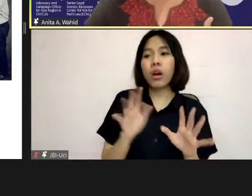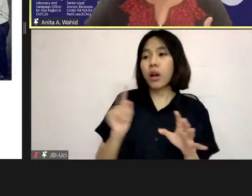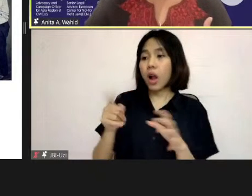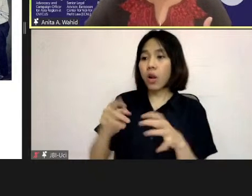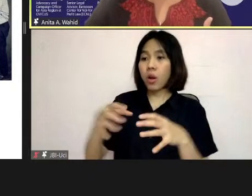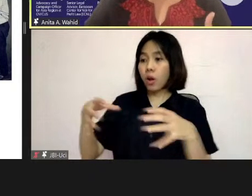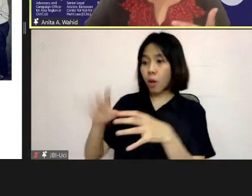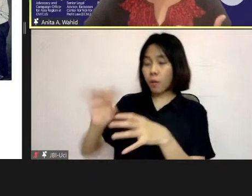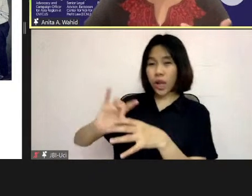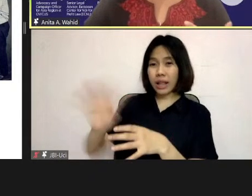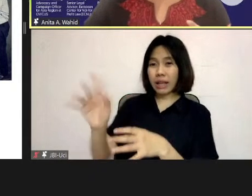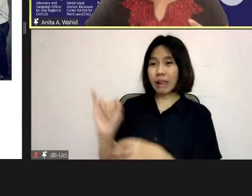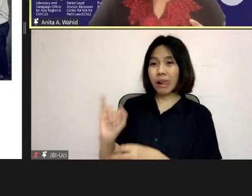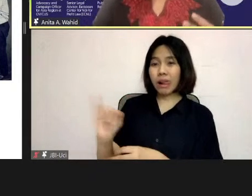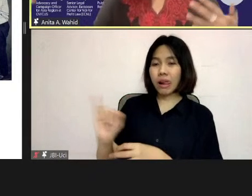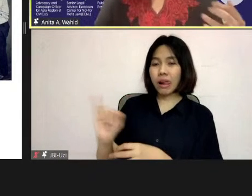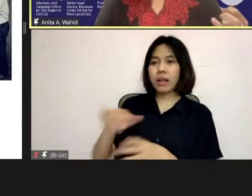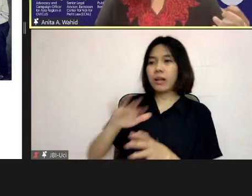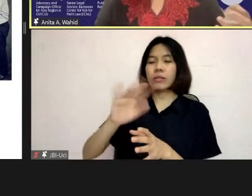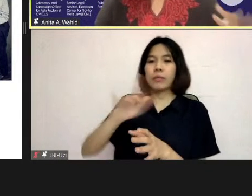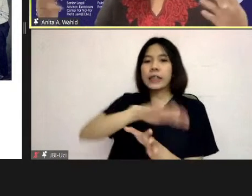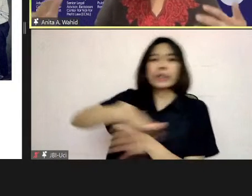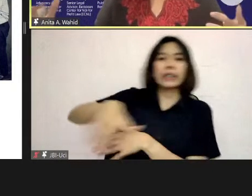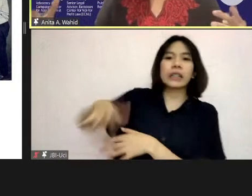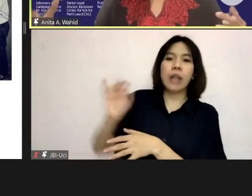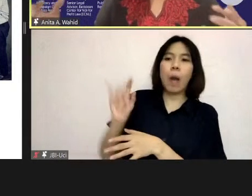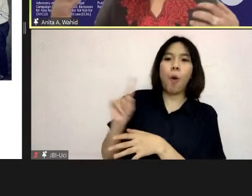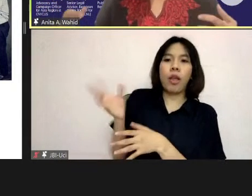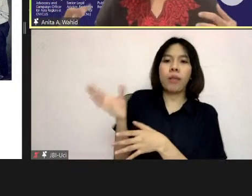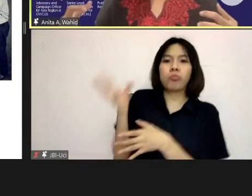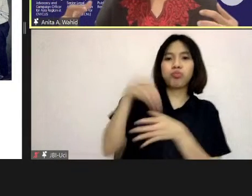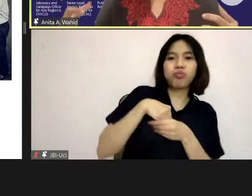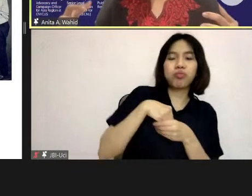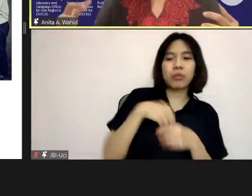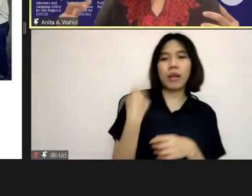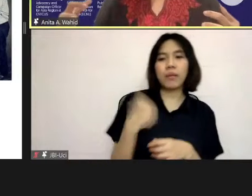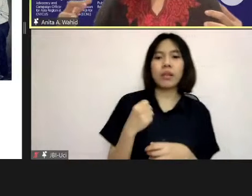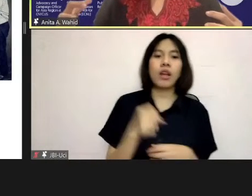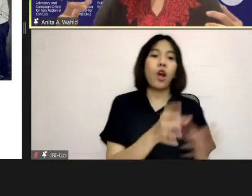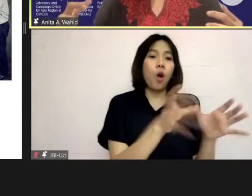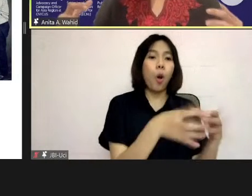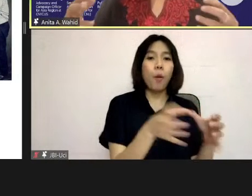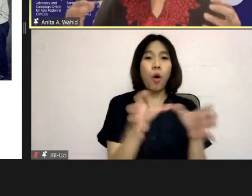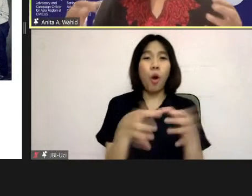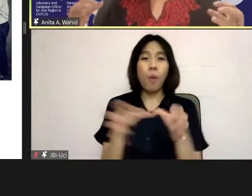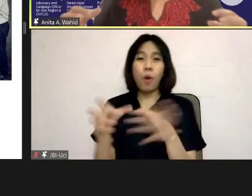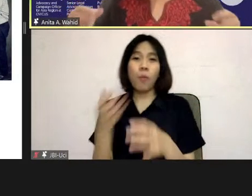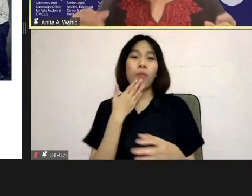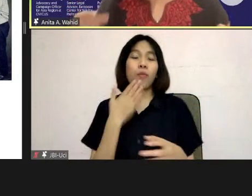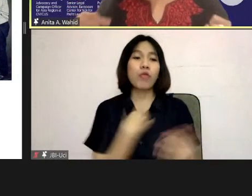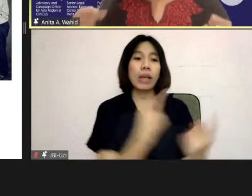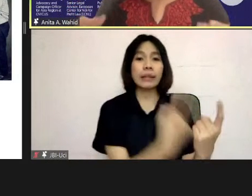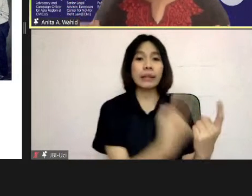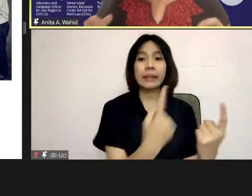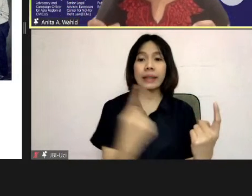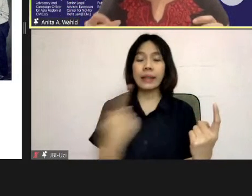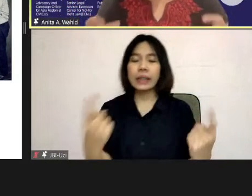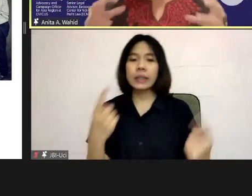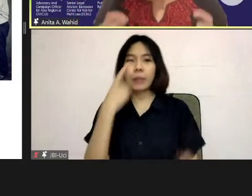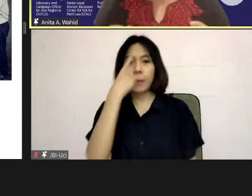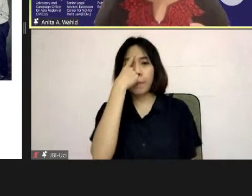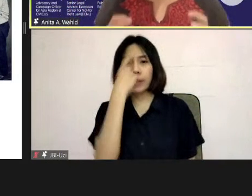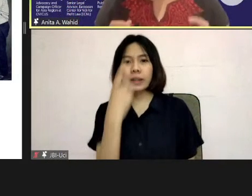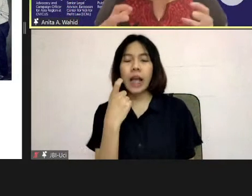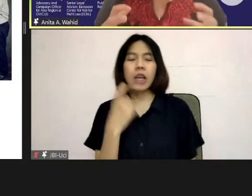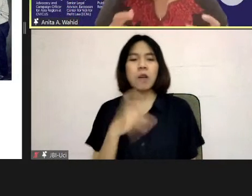exactly coming from other groups is only bad things happened or sources from that groups. Each of the groups believe